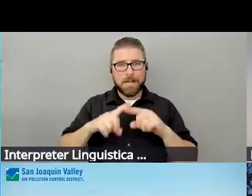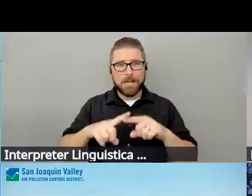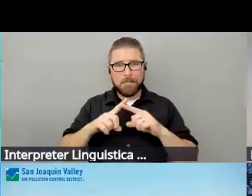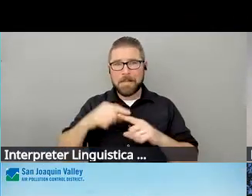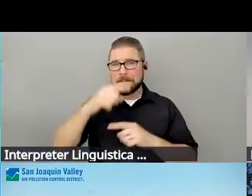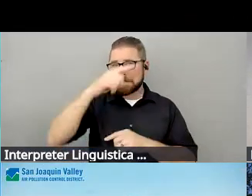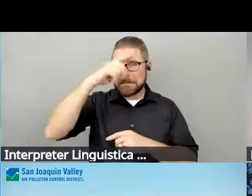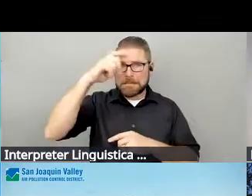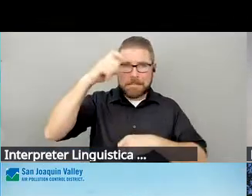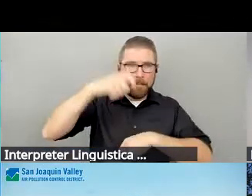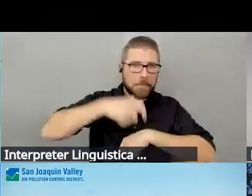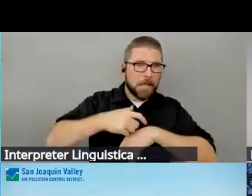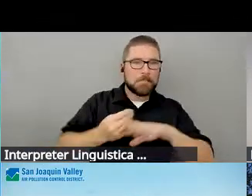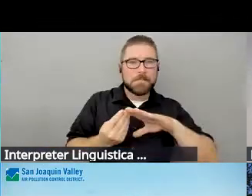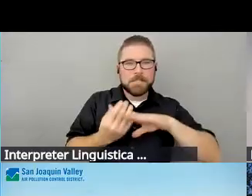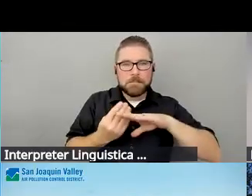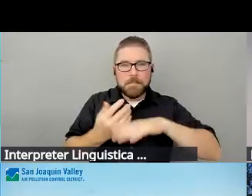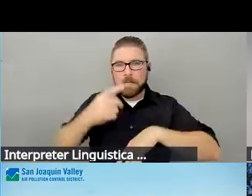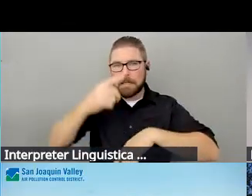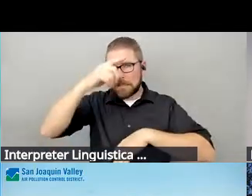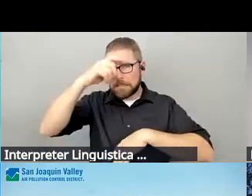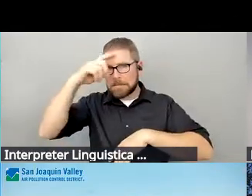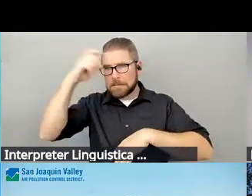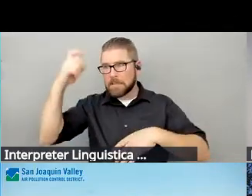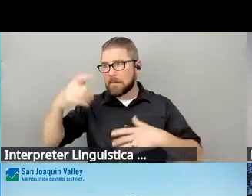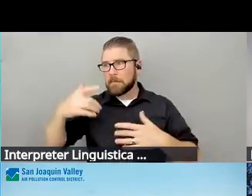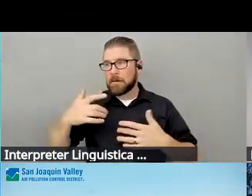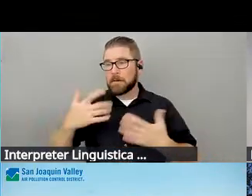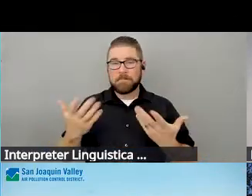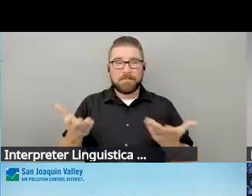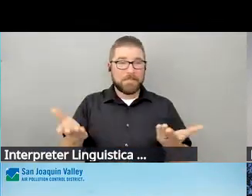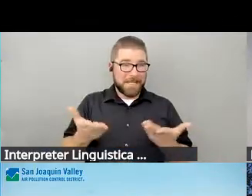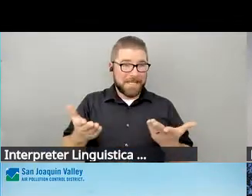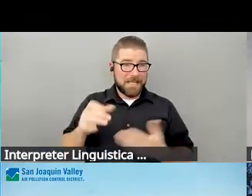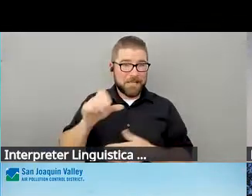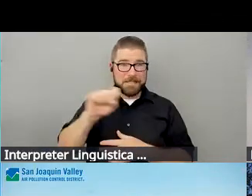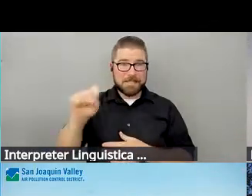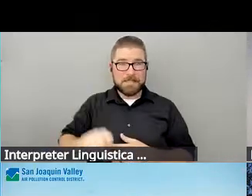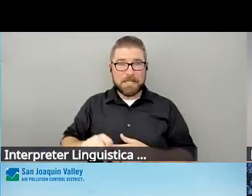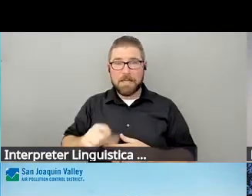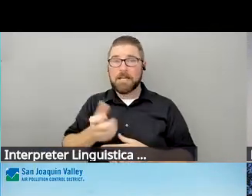in Stockton, not mowed all year long. And,